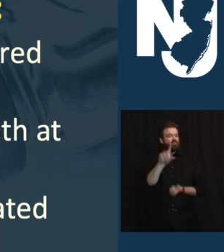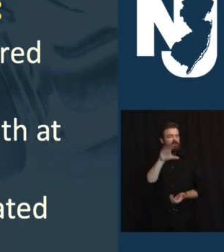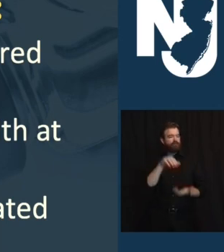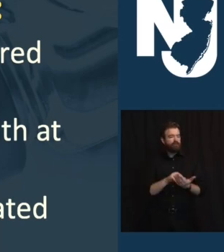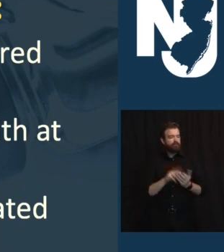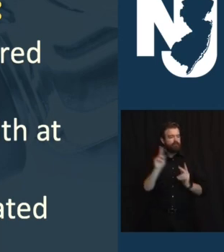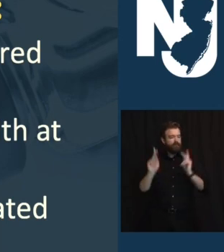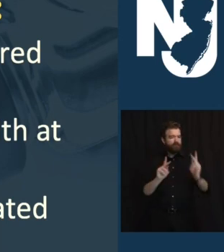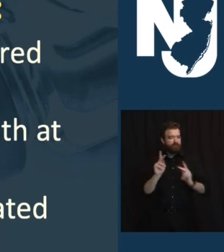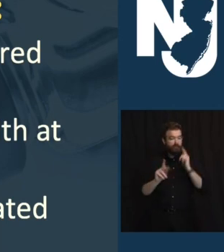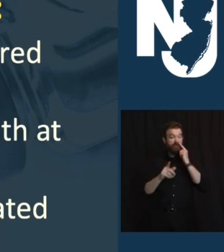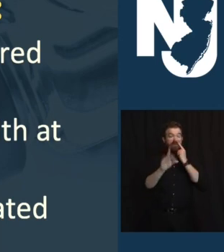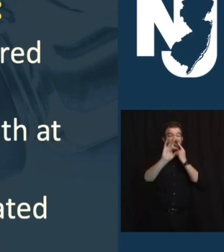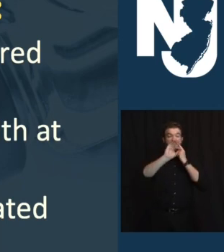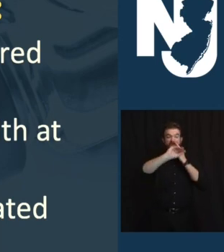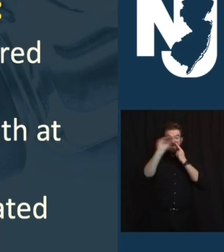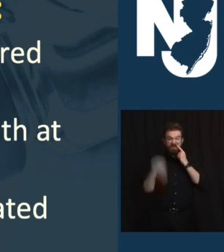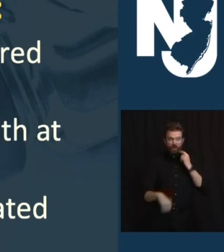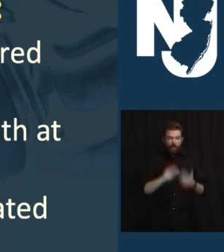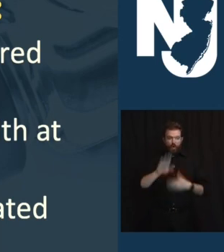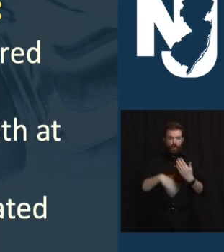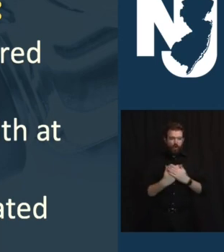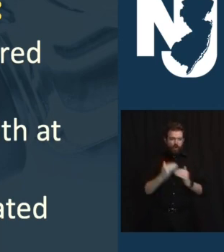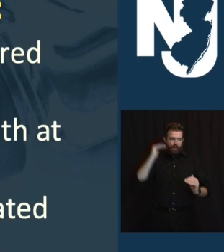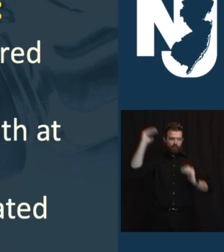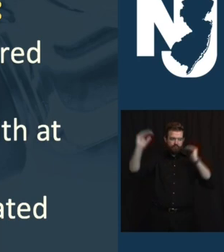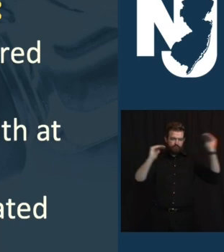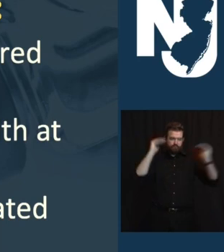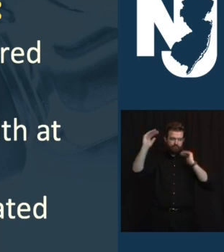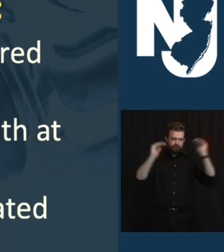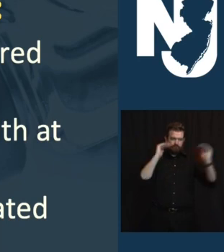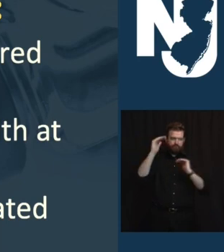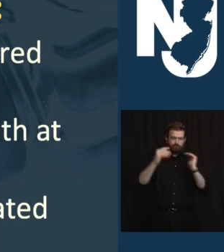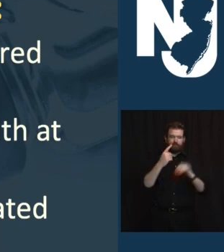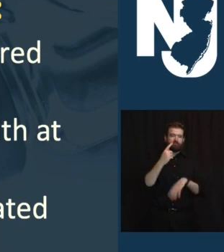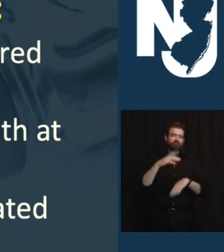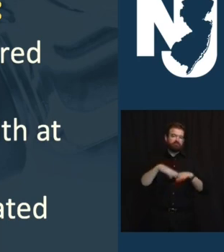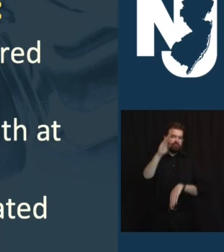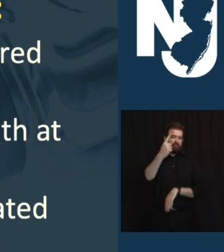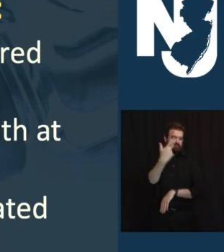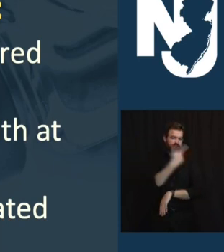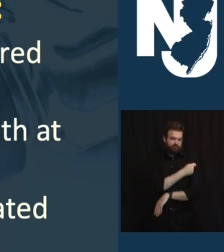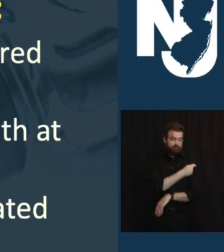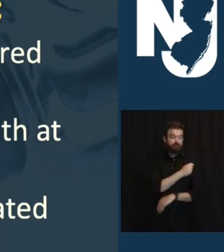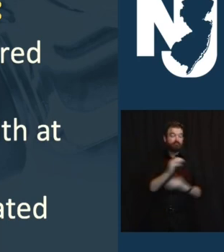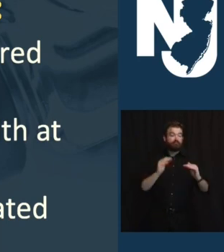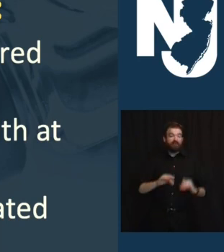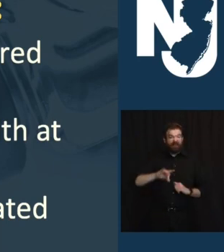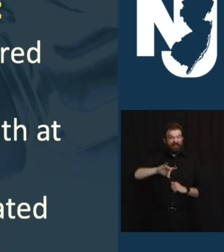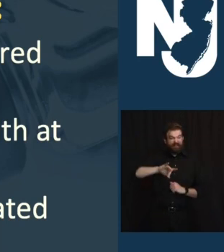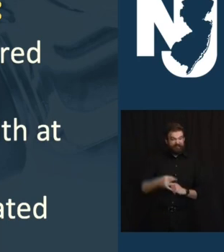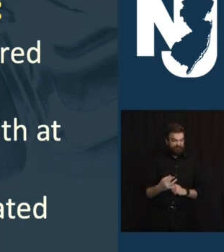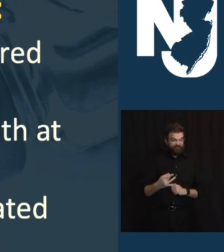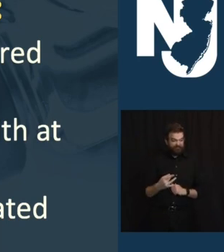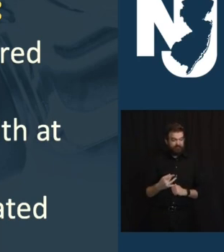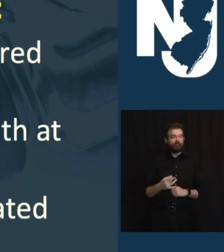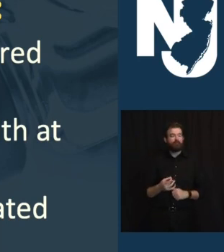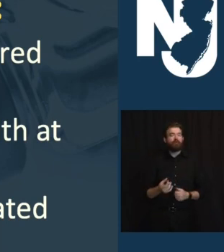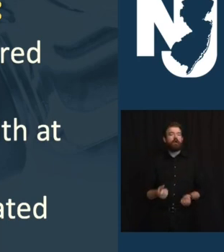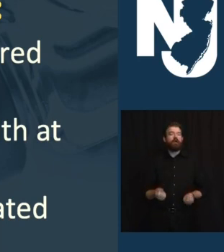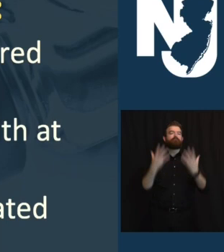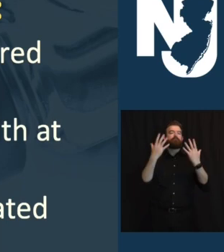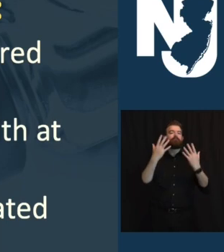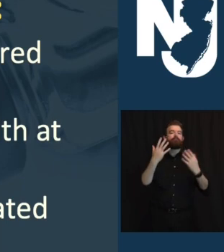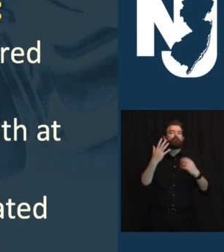dose, 8th in the percent of our adult population who are now fully vaccinated. We're not patting ourselves on the back. This is